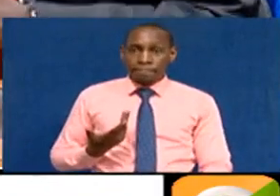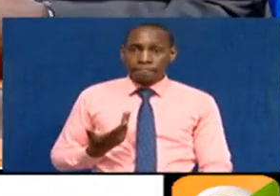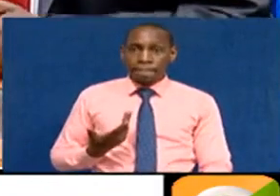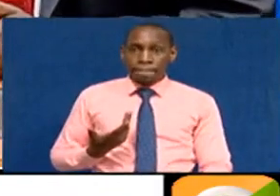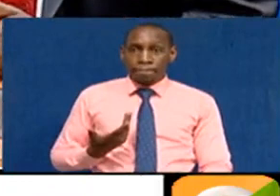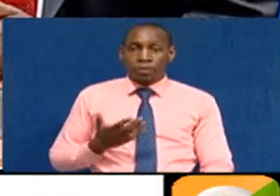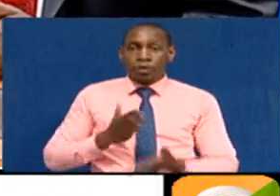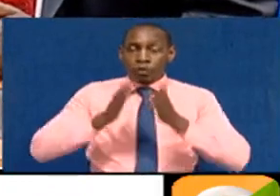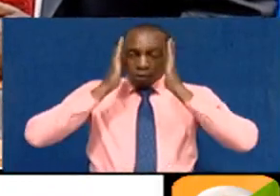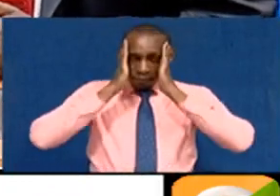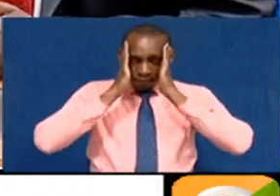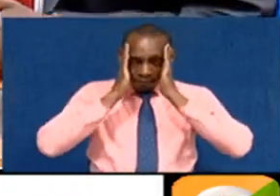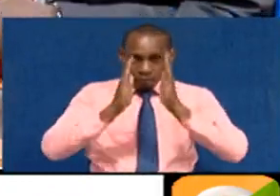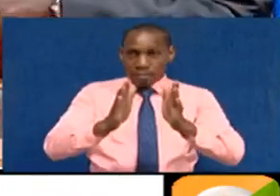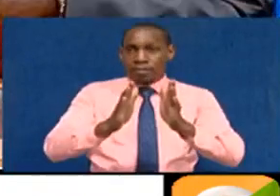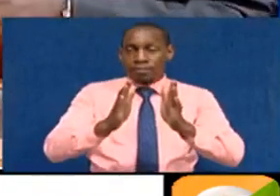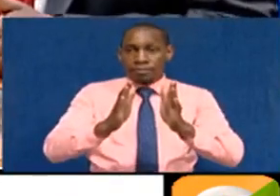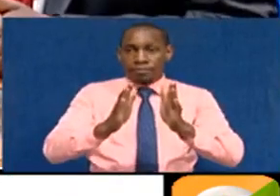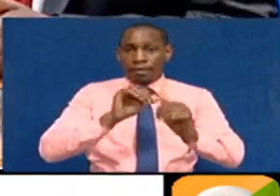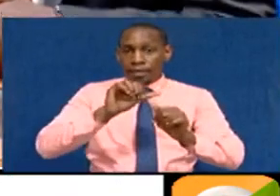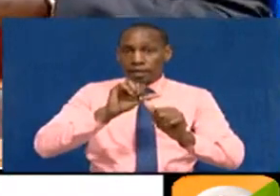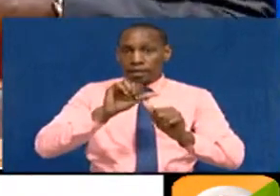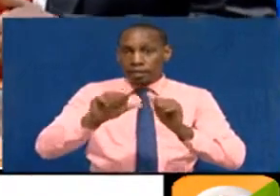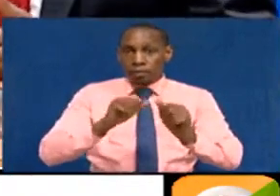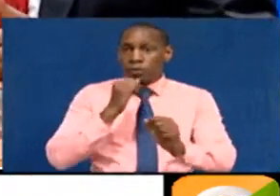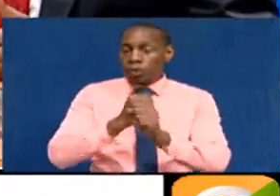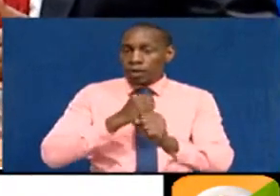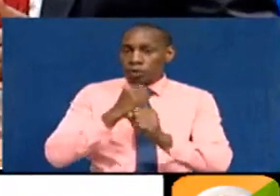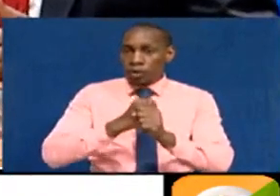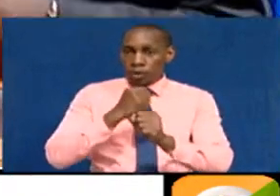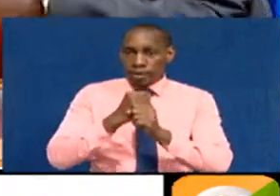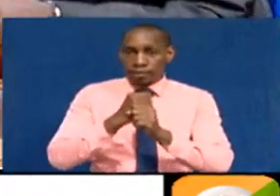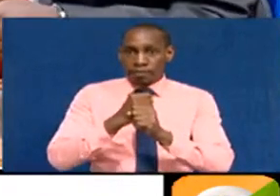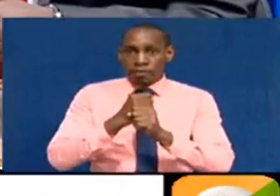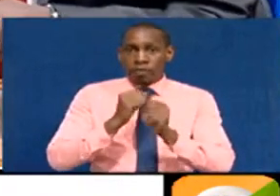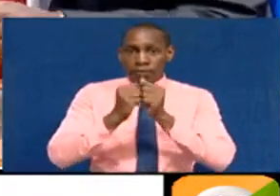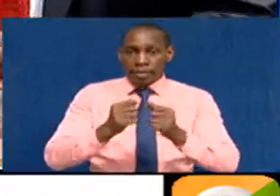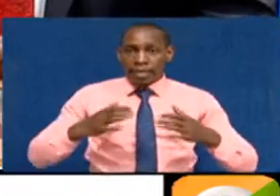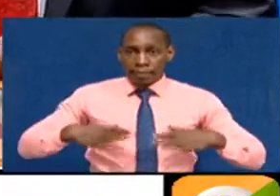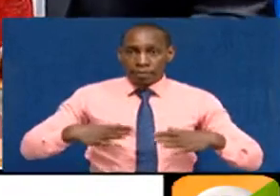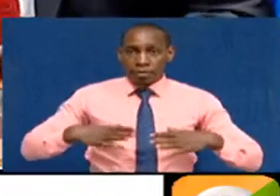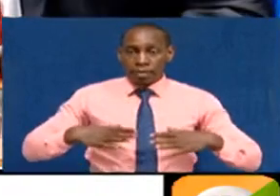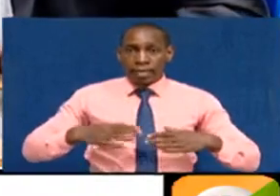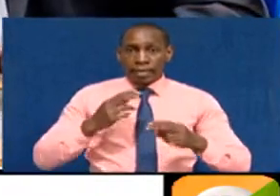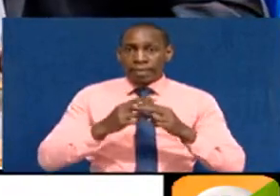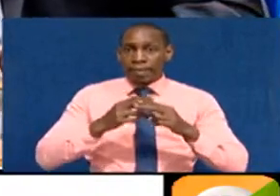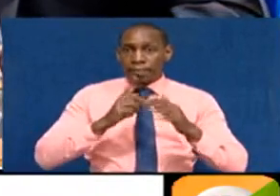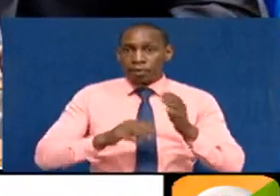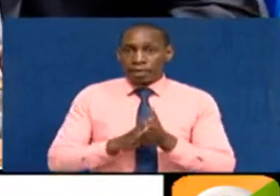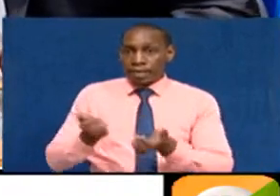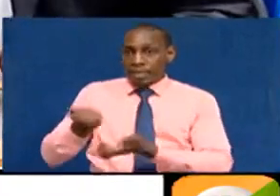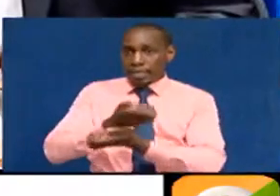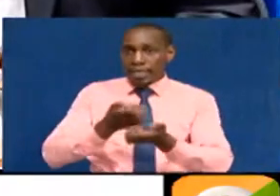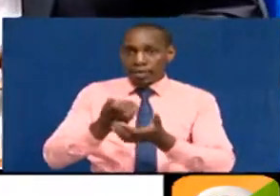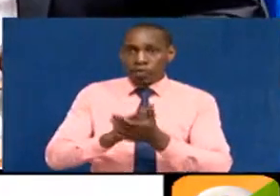who are hell-bent on dealing and working with people who are called